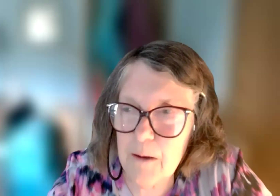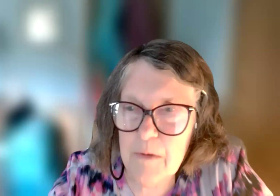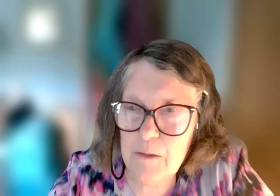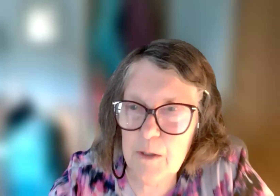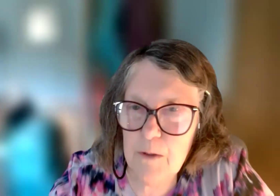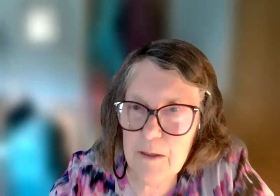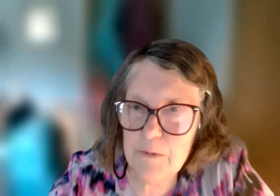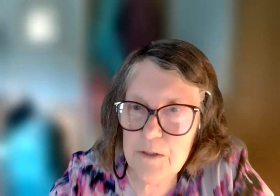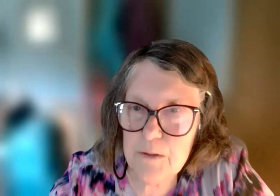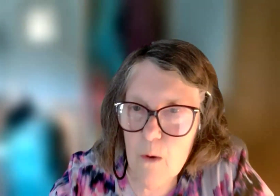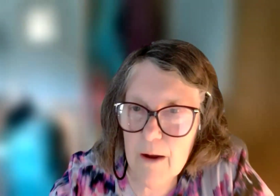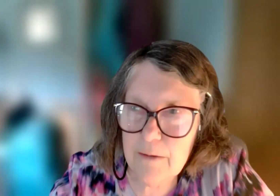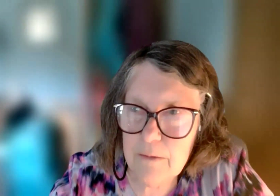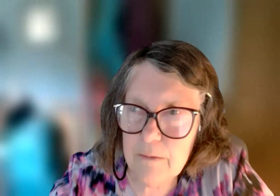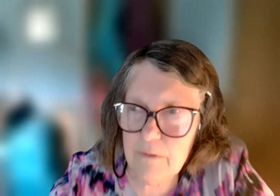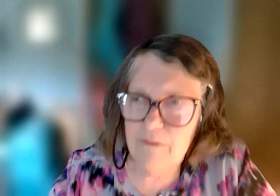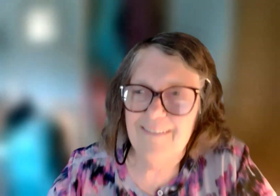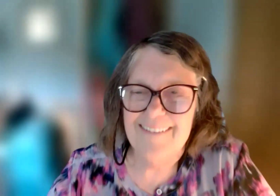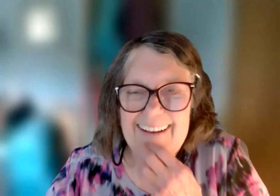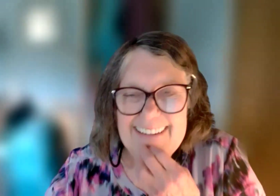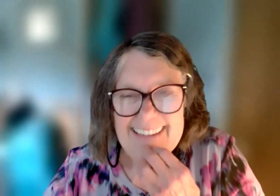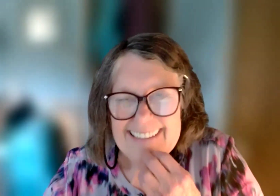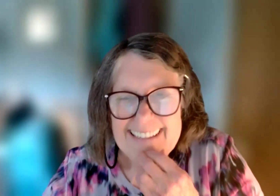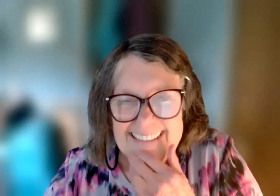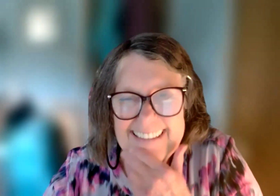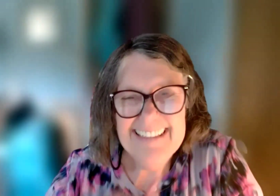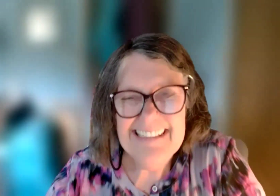I am unmuted. I'm just quiet.